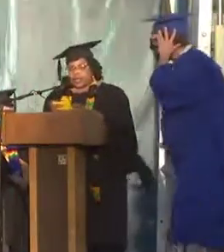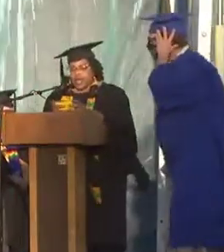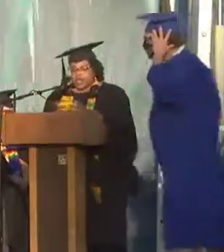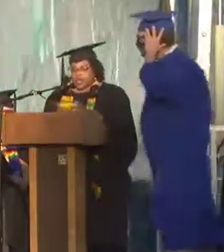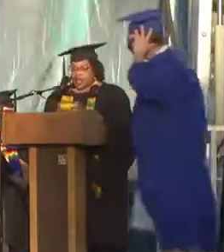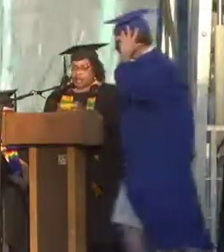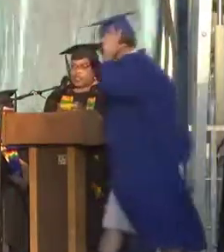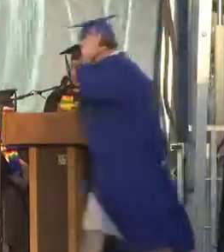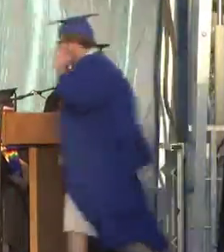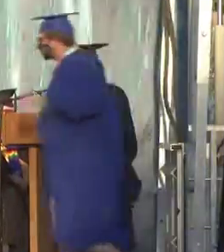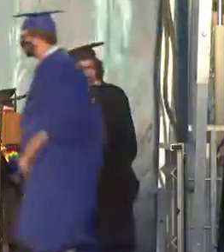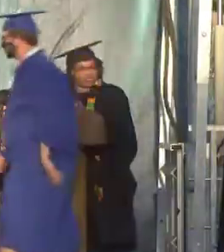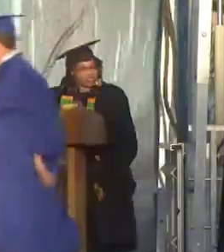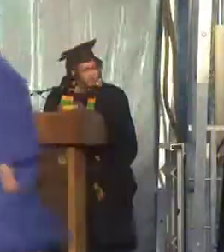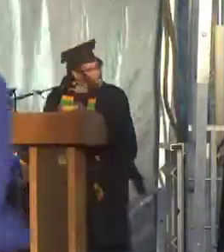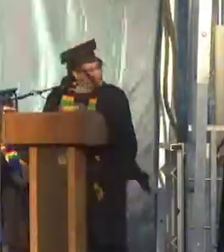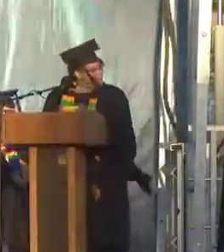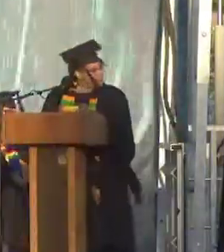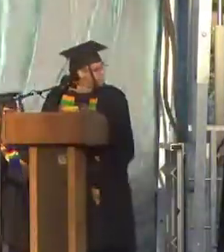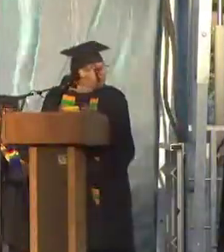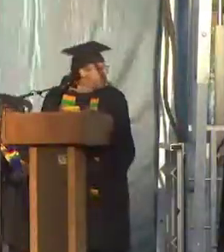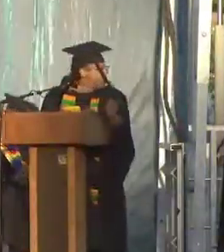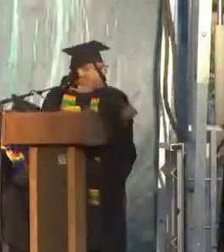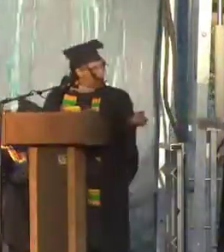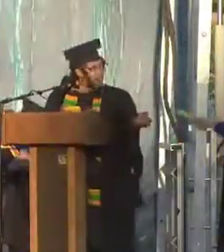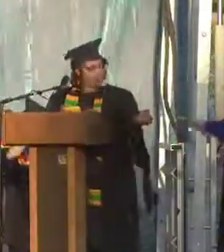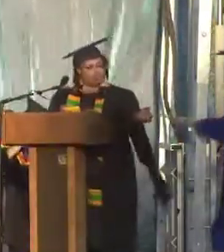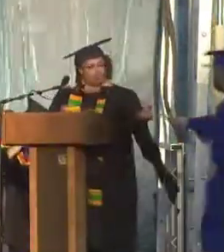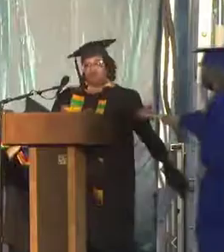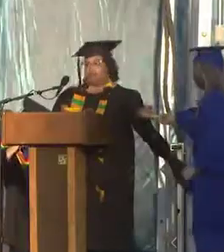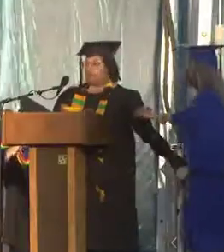Damon Kaiser with honors.